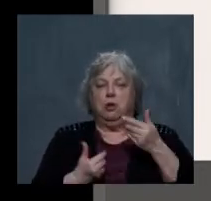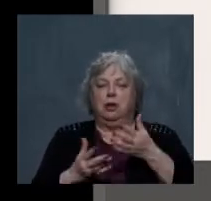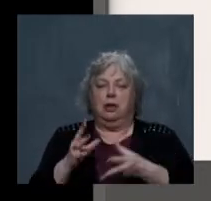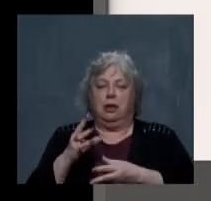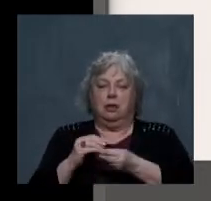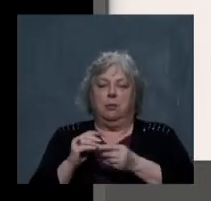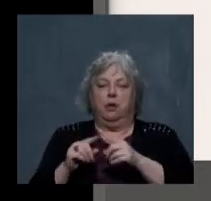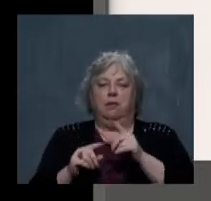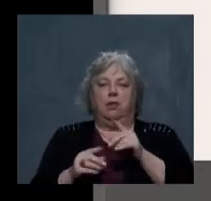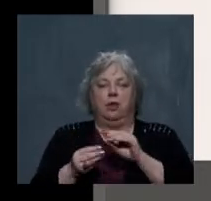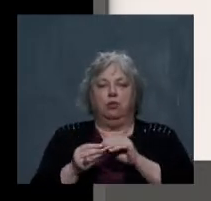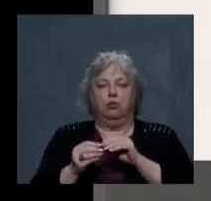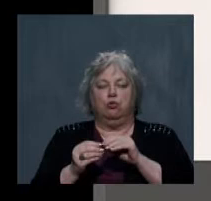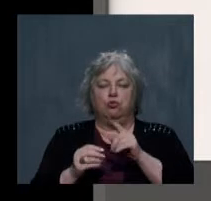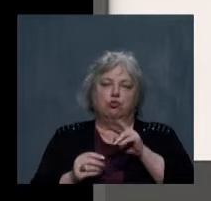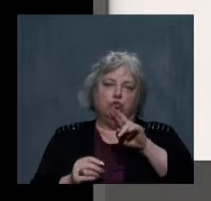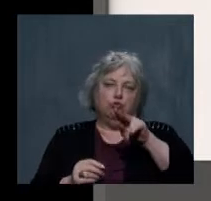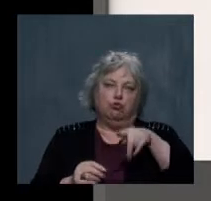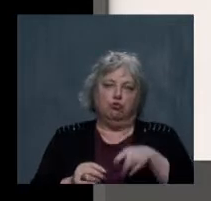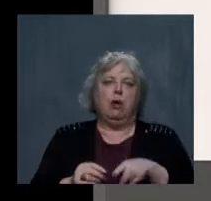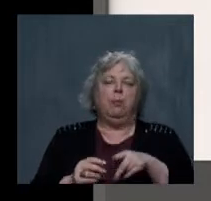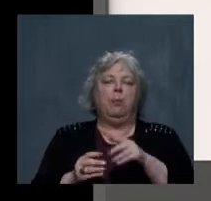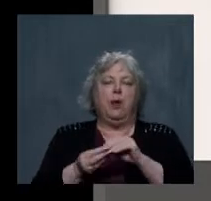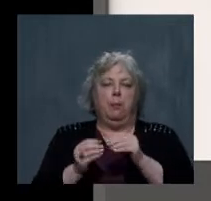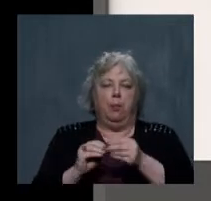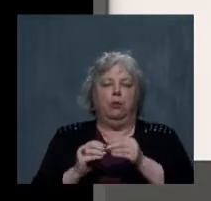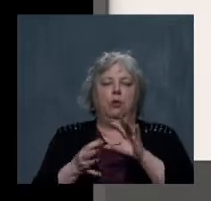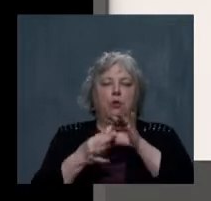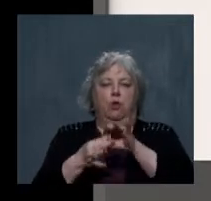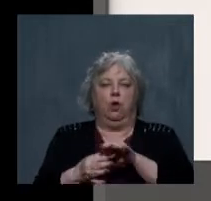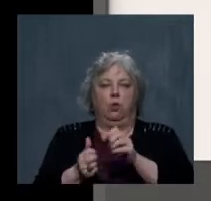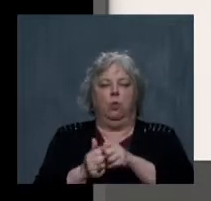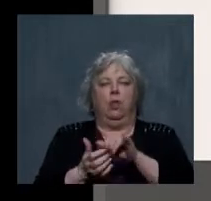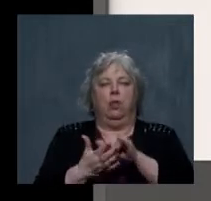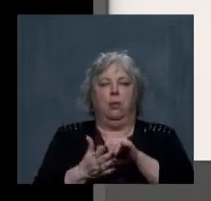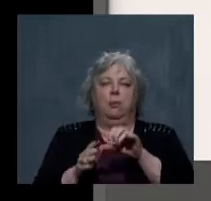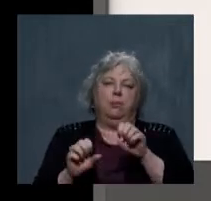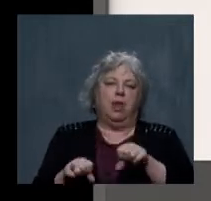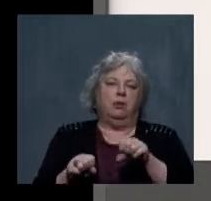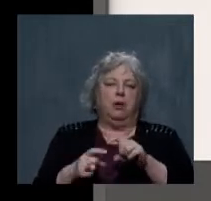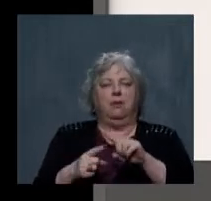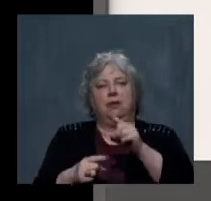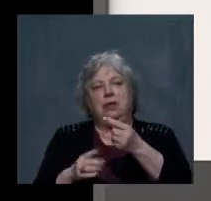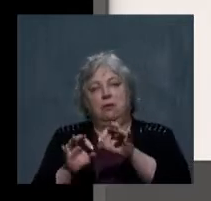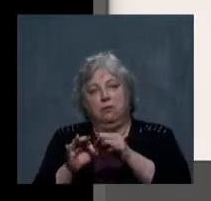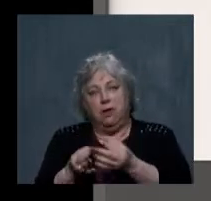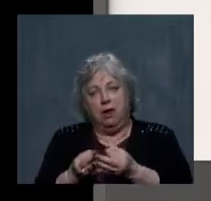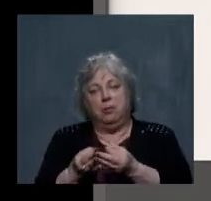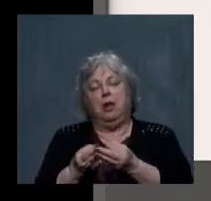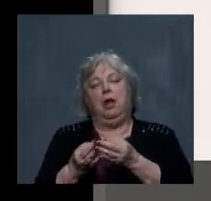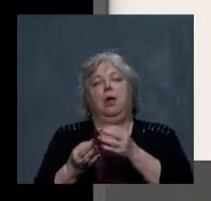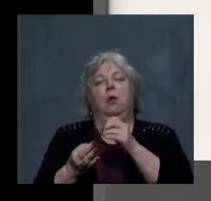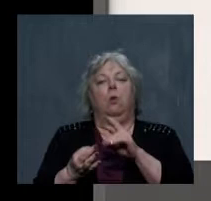trip generation associated with that possible combination of single family and